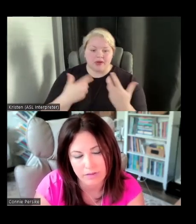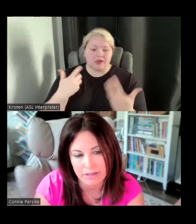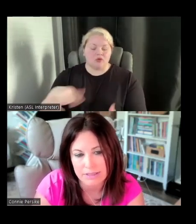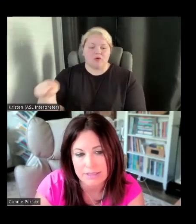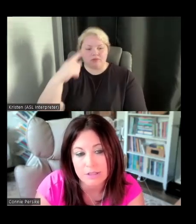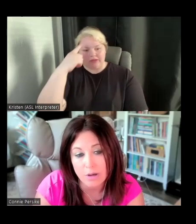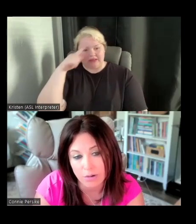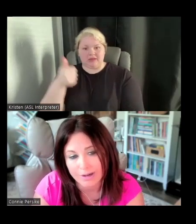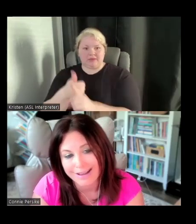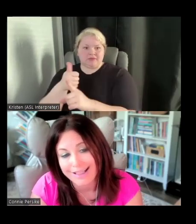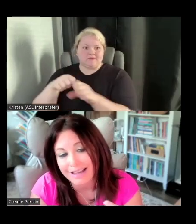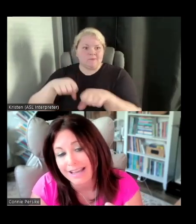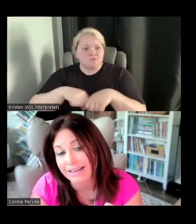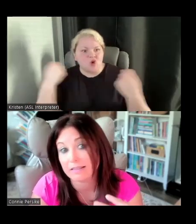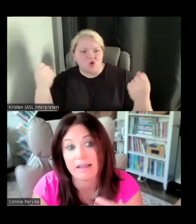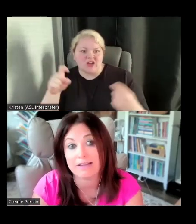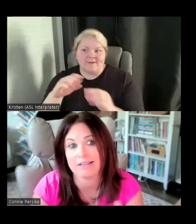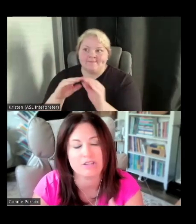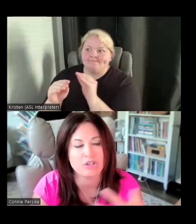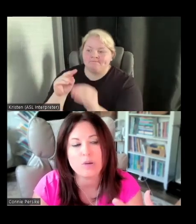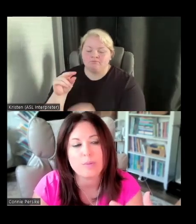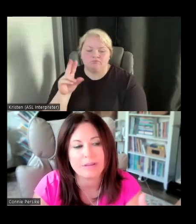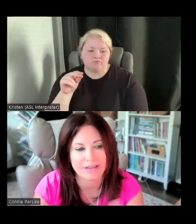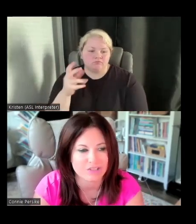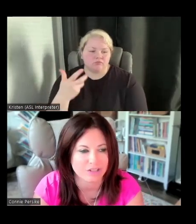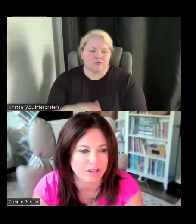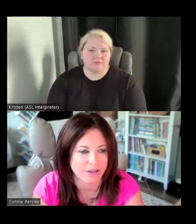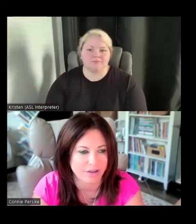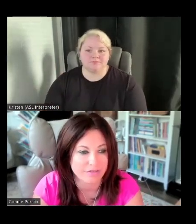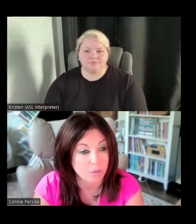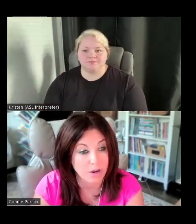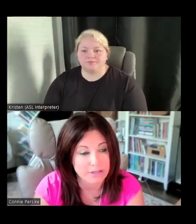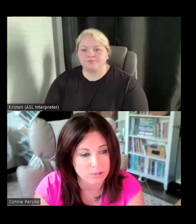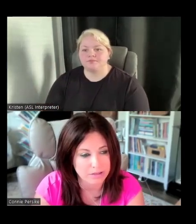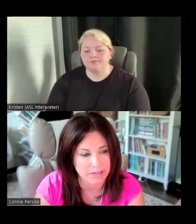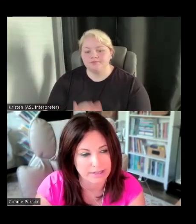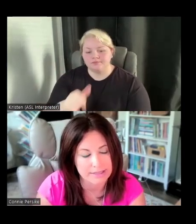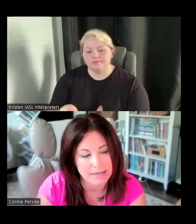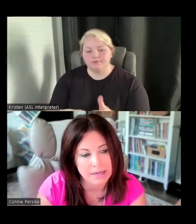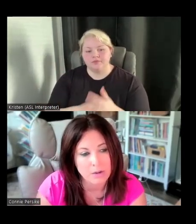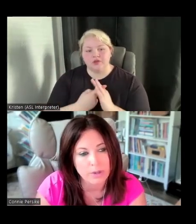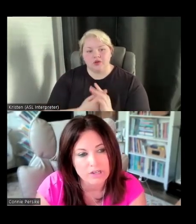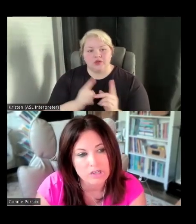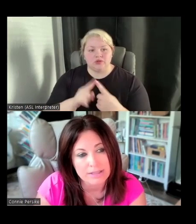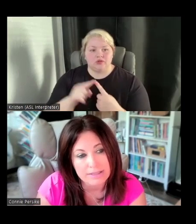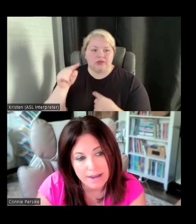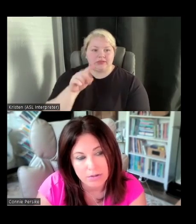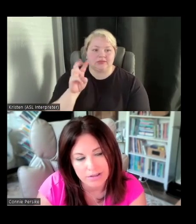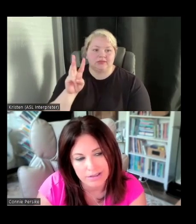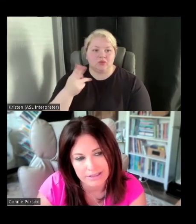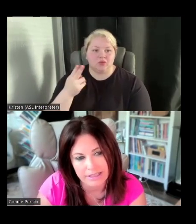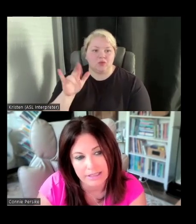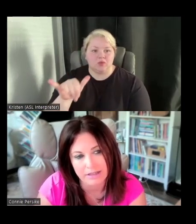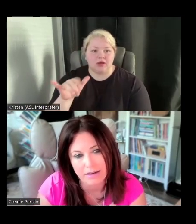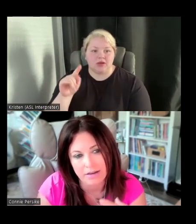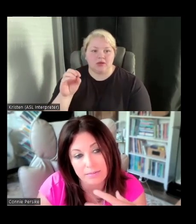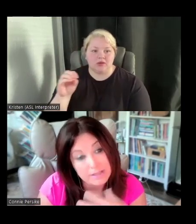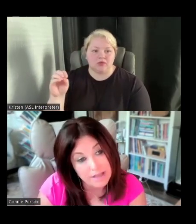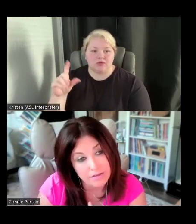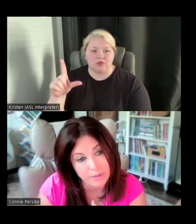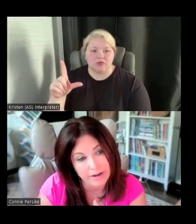to be fixed. So that kind of led to this accumulation of the Y Toolkit, which is now currently